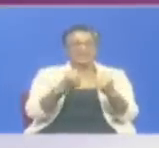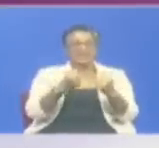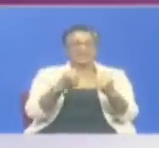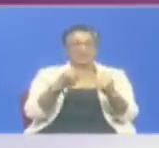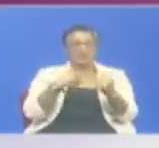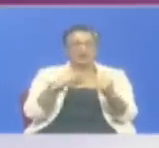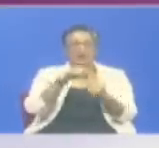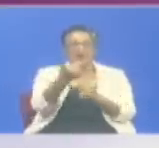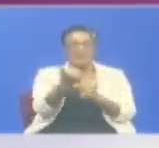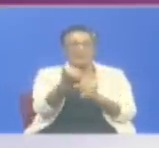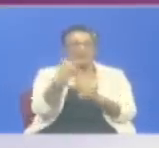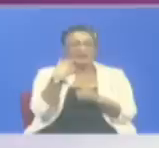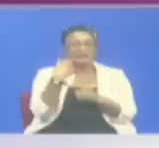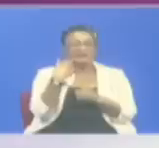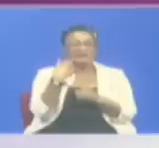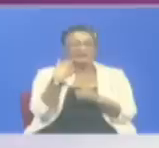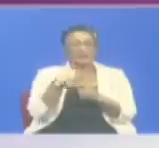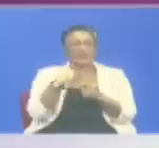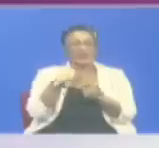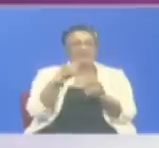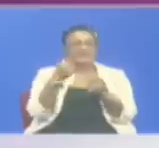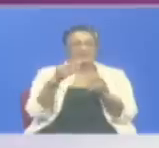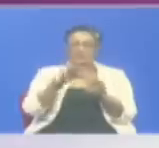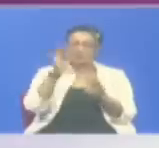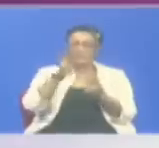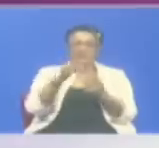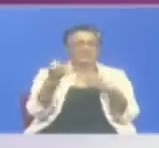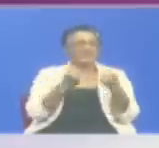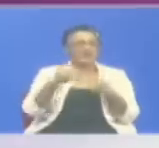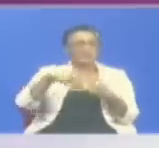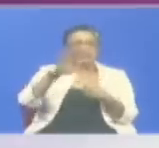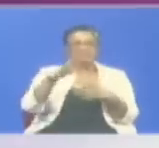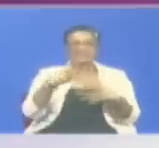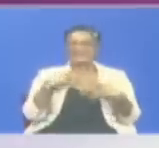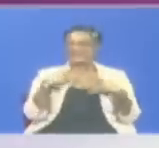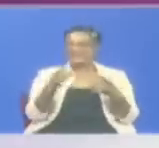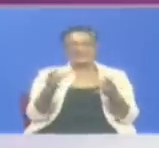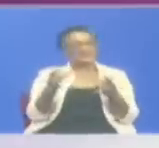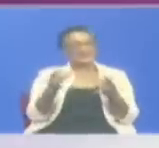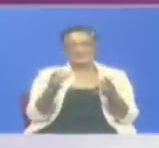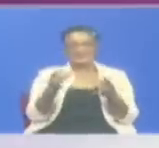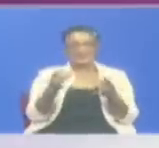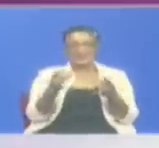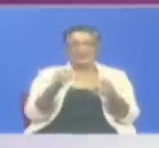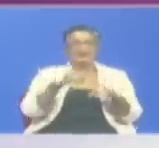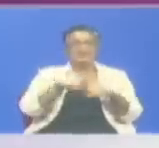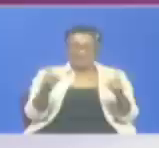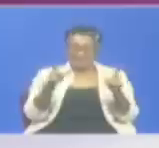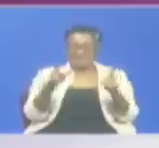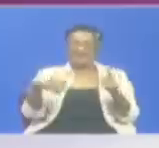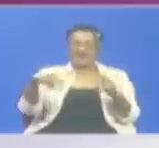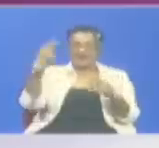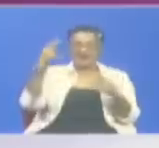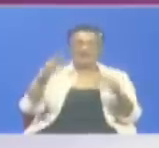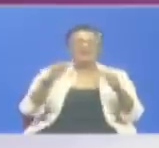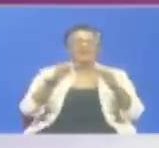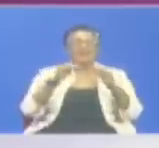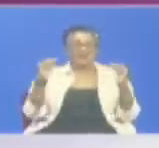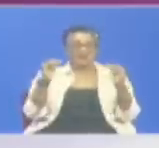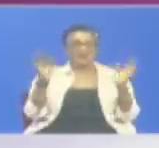there. Now, their choice of vehicle is interesting. Nevertheless, I guess this is what a high-level night